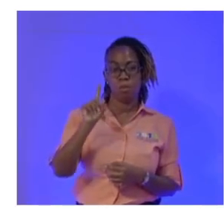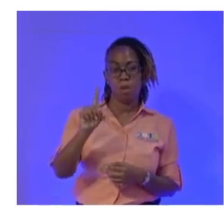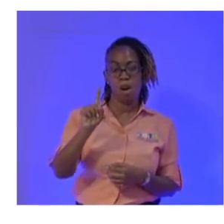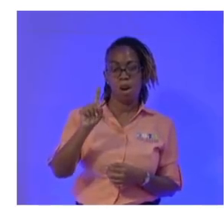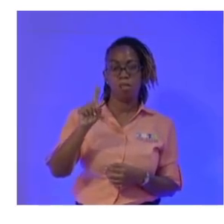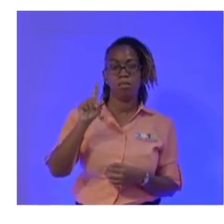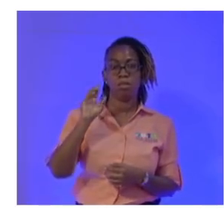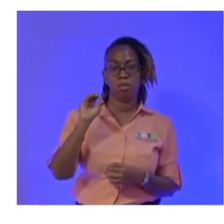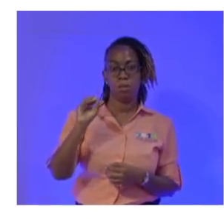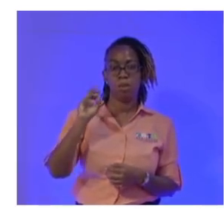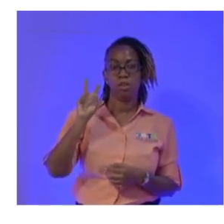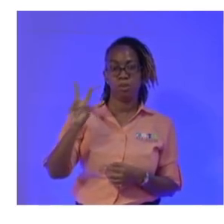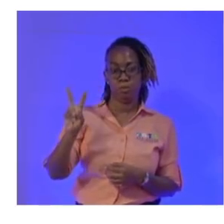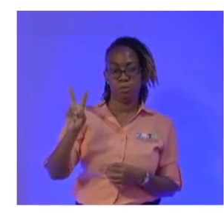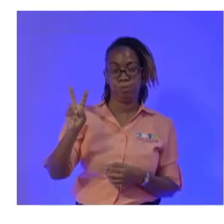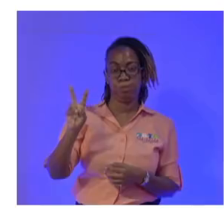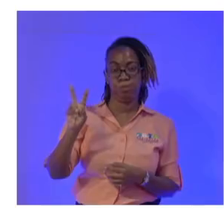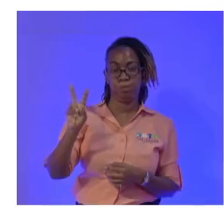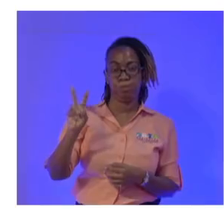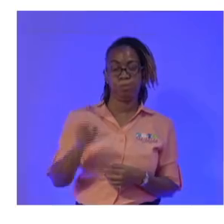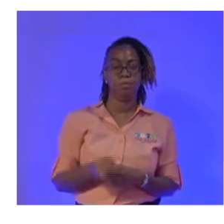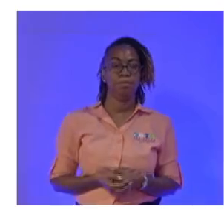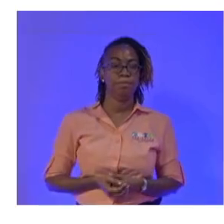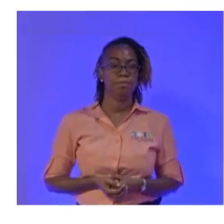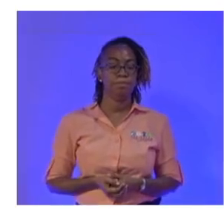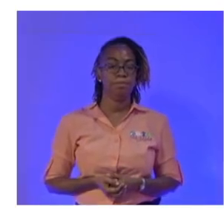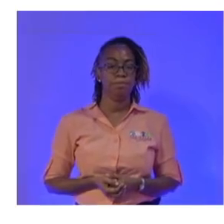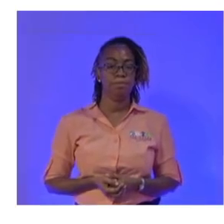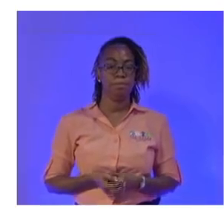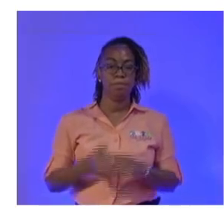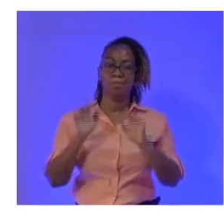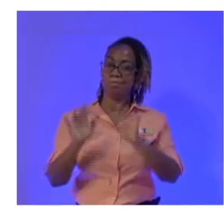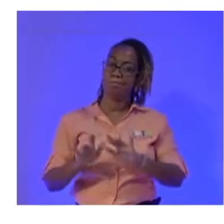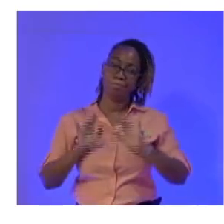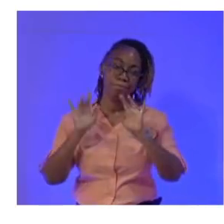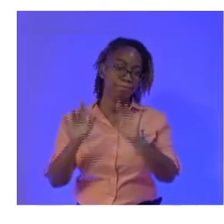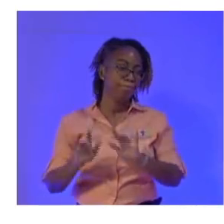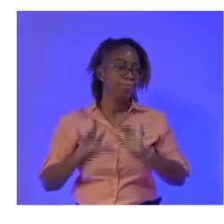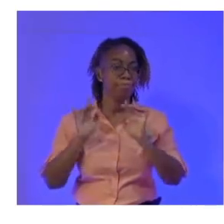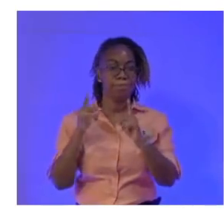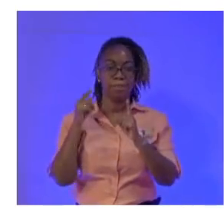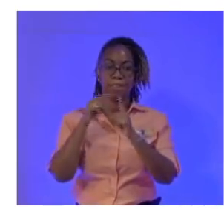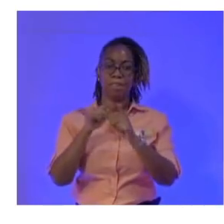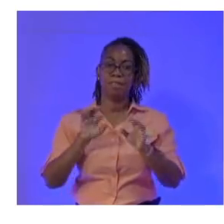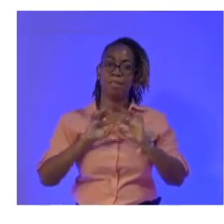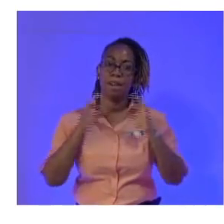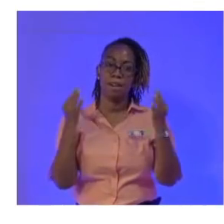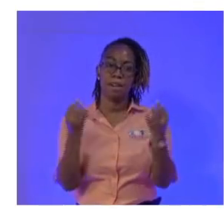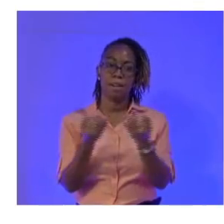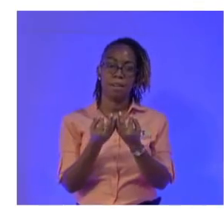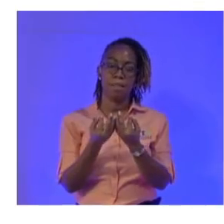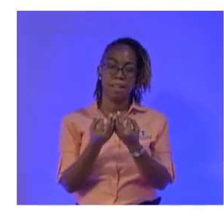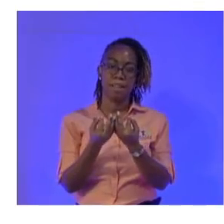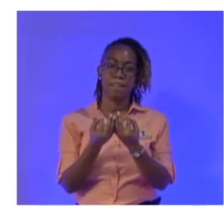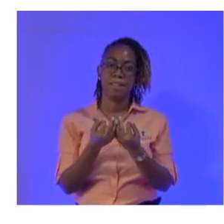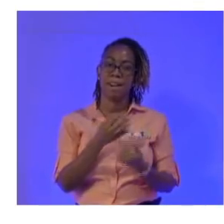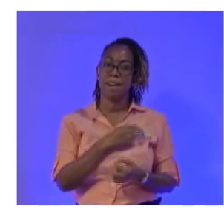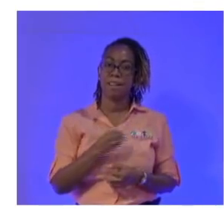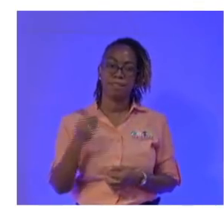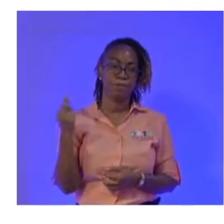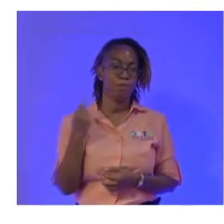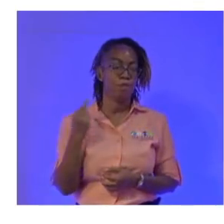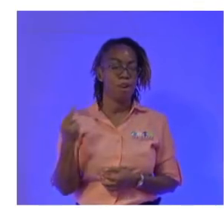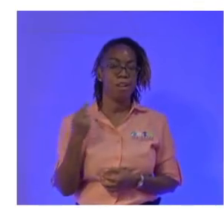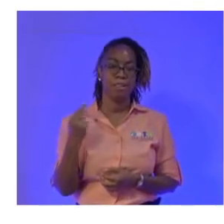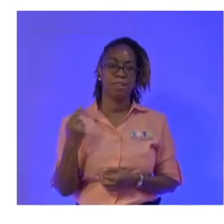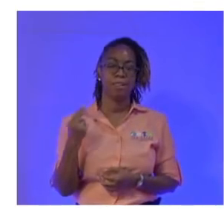3,102. And we extend our sincere condolences to the families and friends of